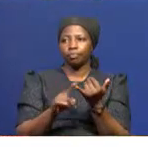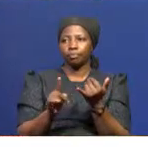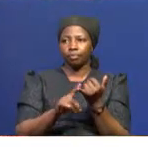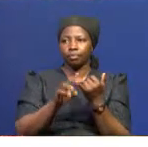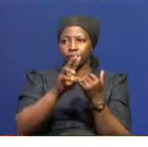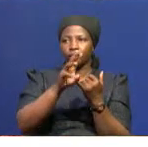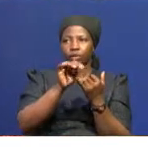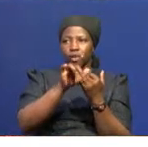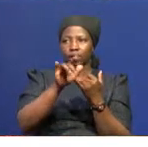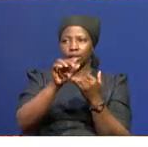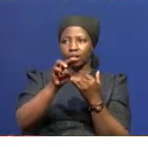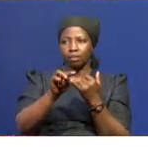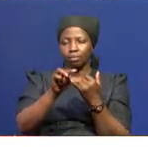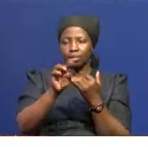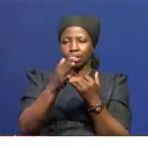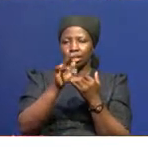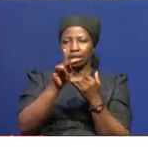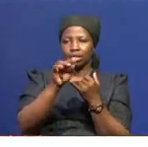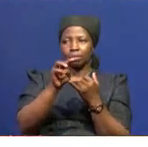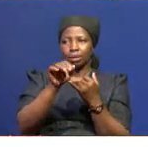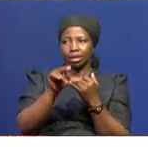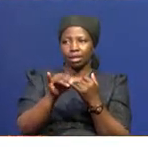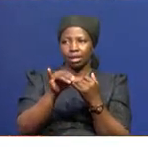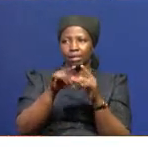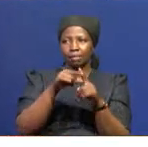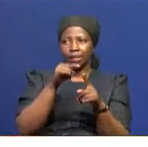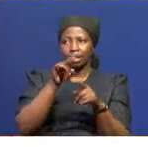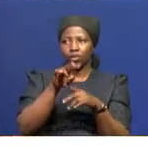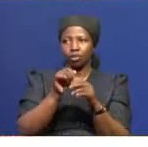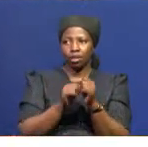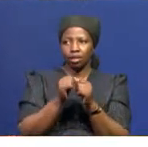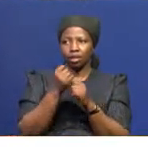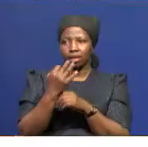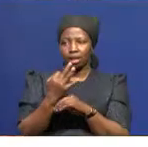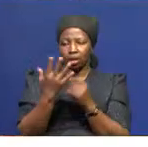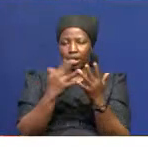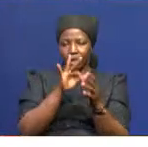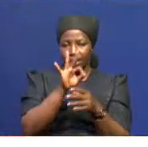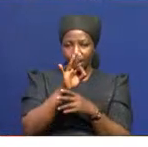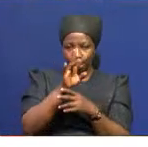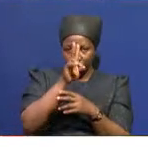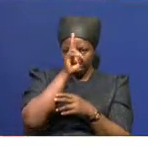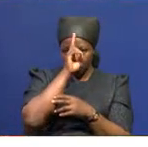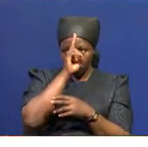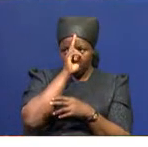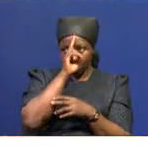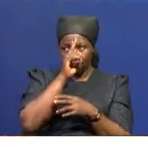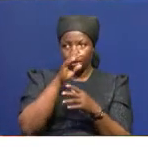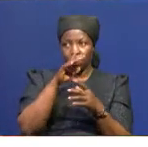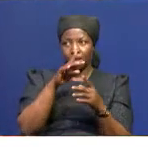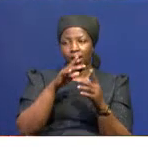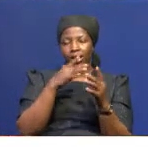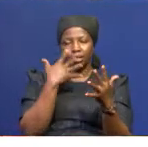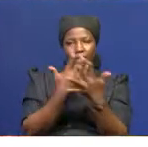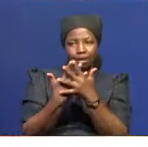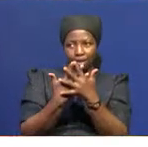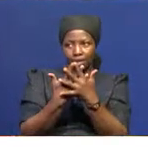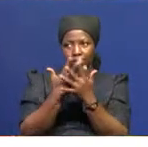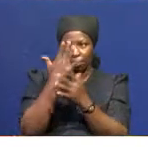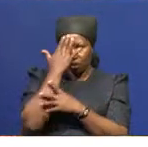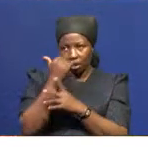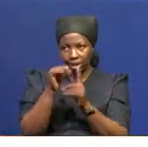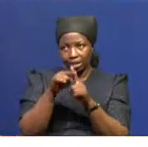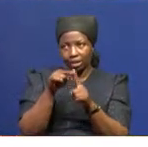William Kimani murder in 2016, where 3 police officers were convicted of death for the murder of human rights